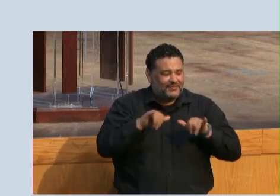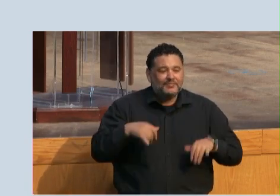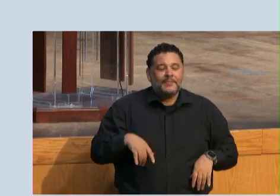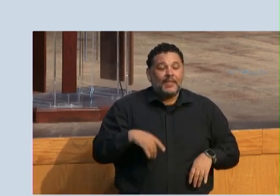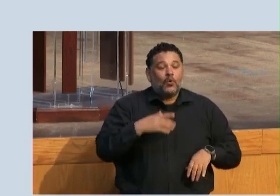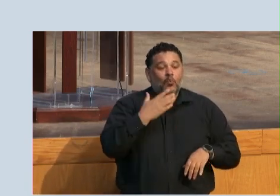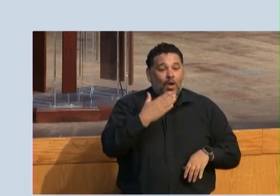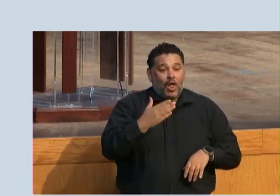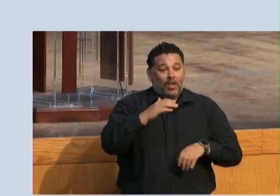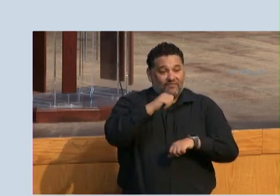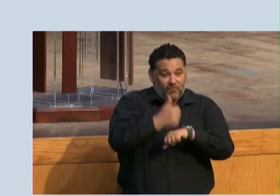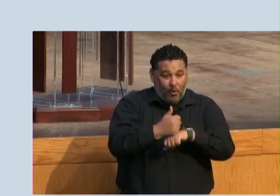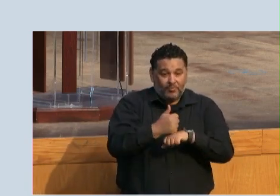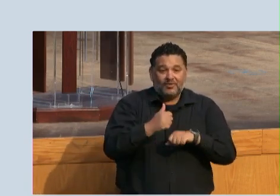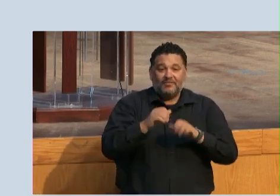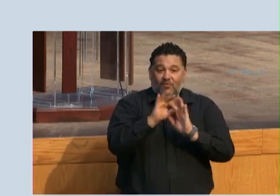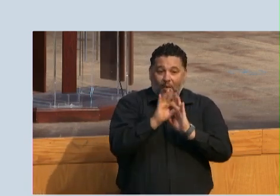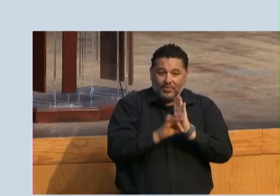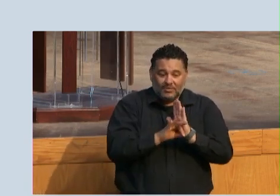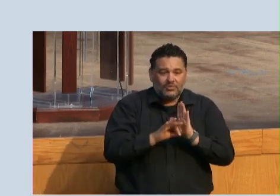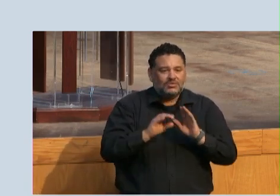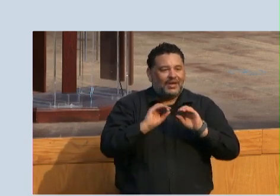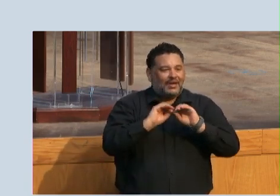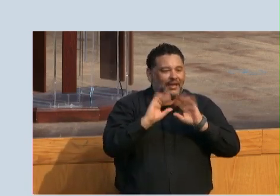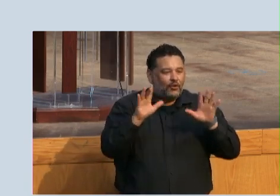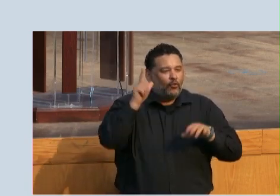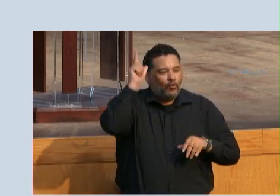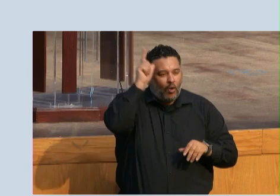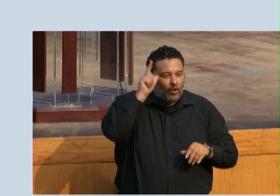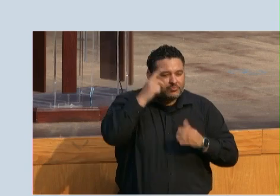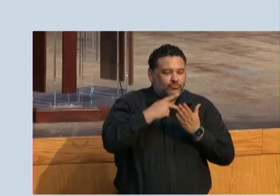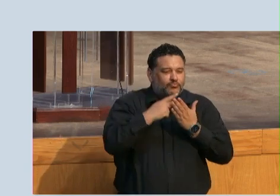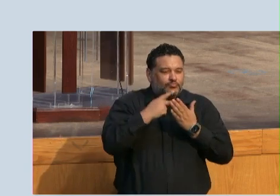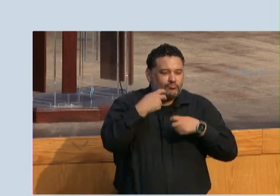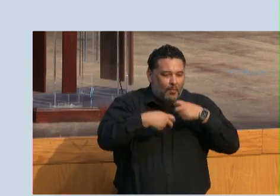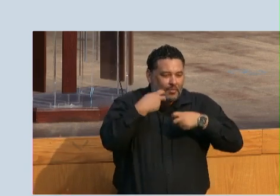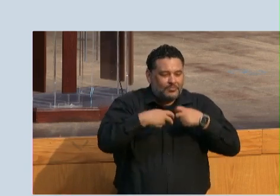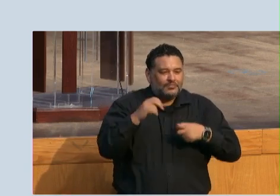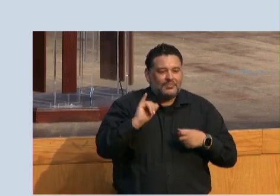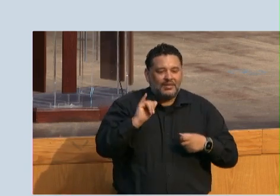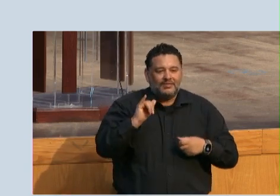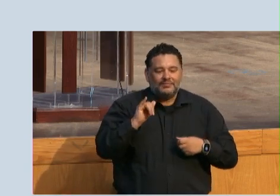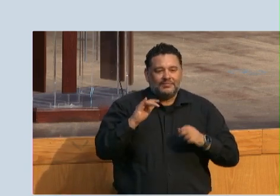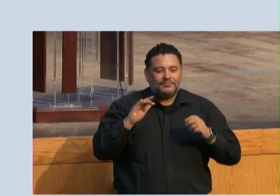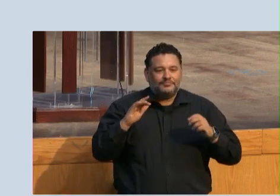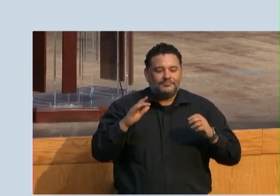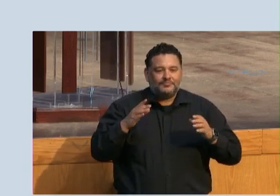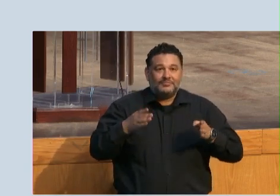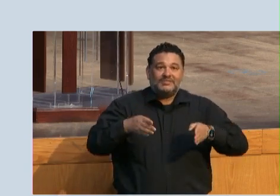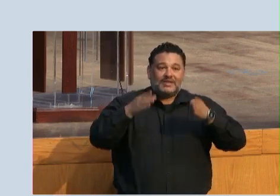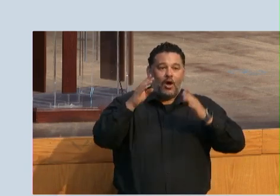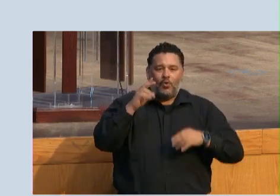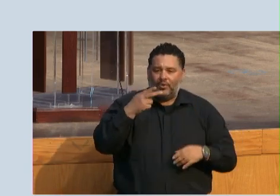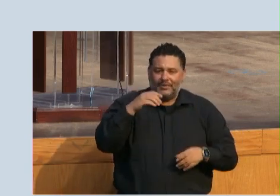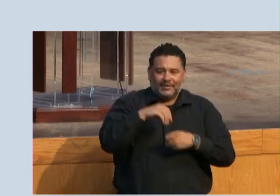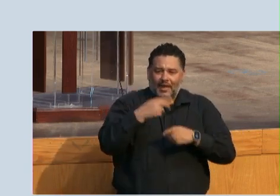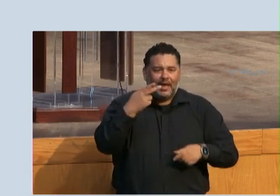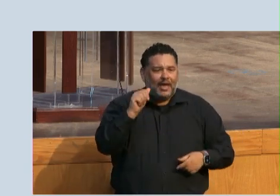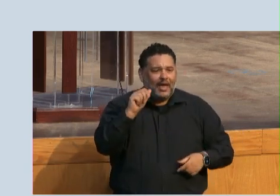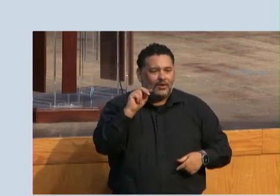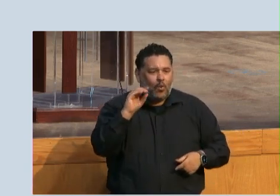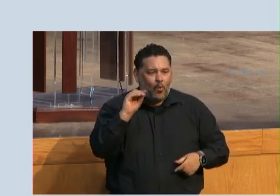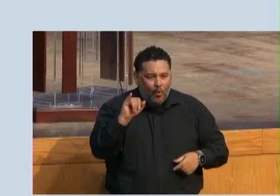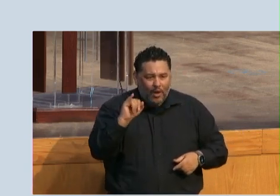Well-formed formulas were clear logic problems, things like the Tower of Hanoi, something that could be algorithmically worked